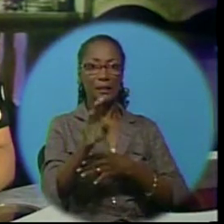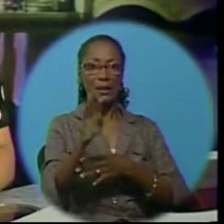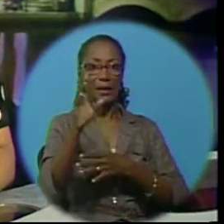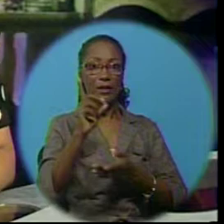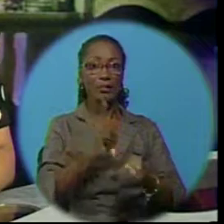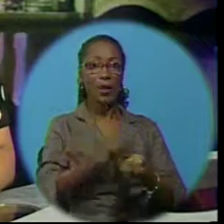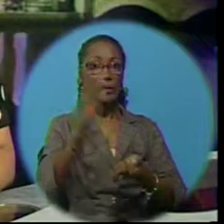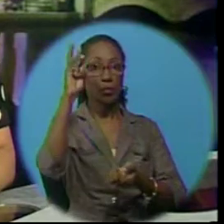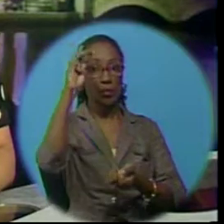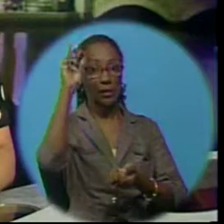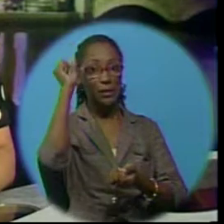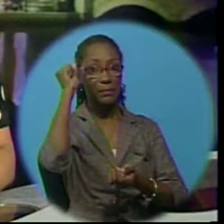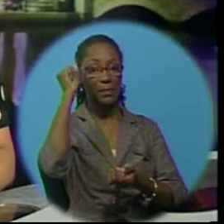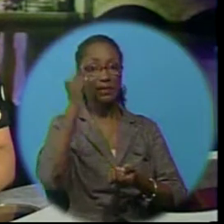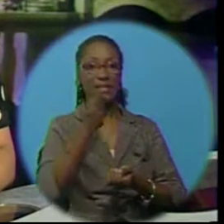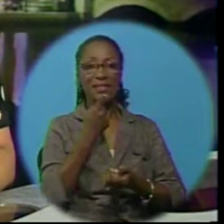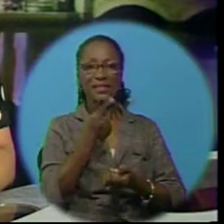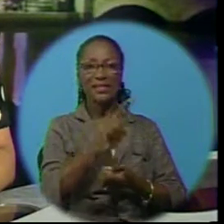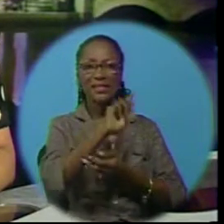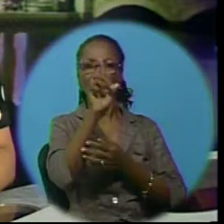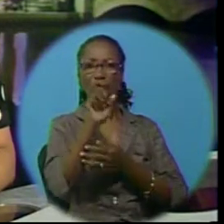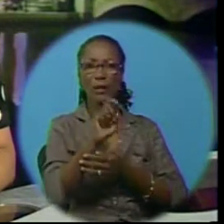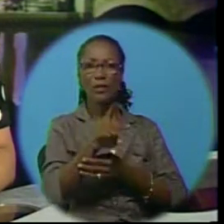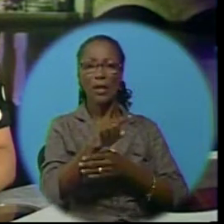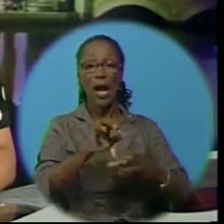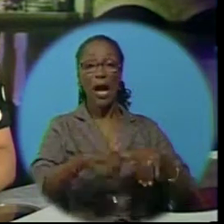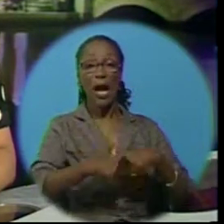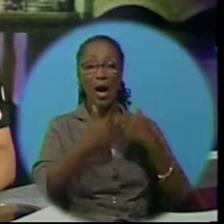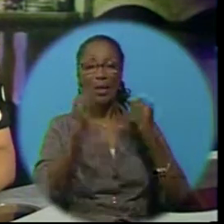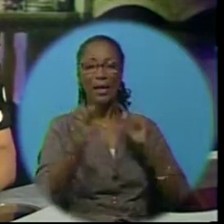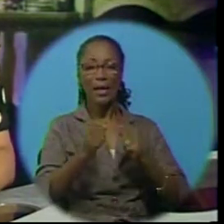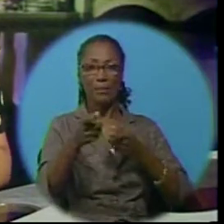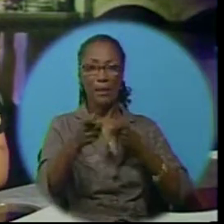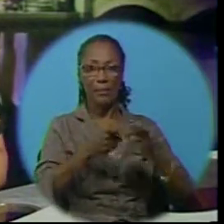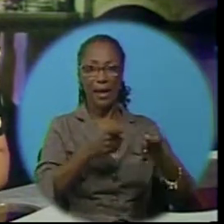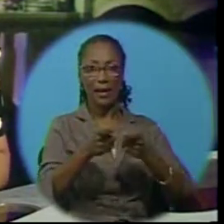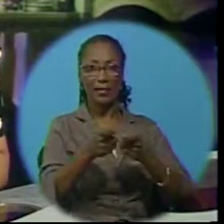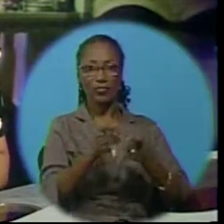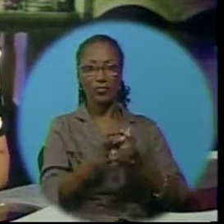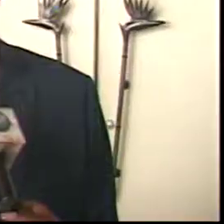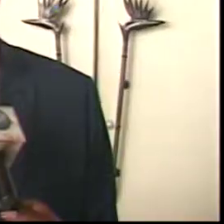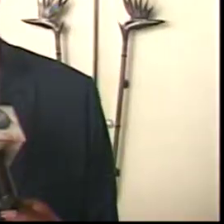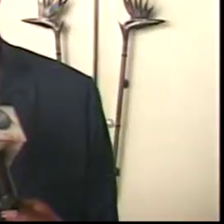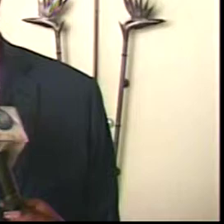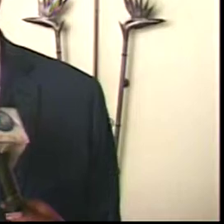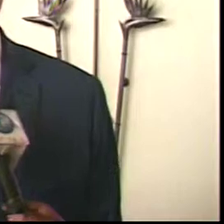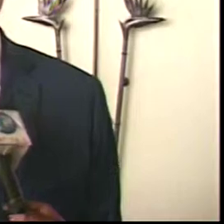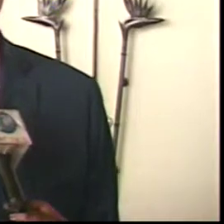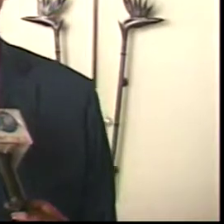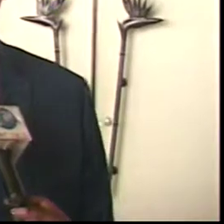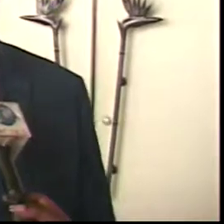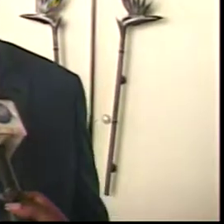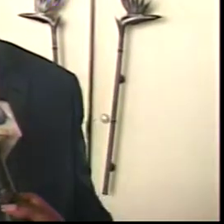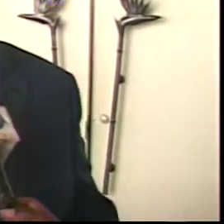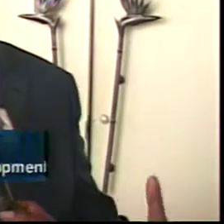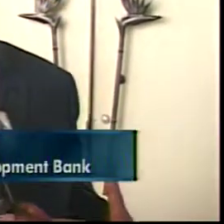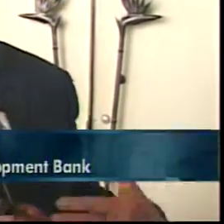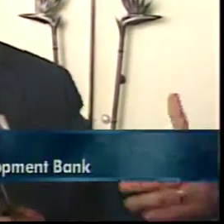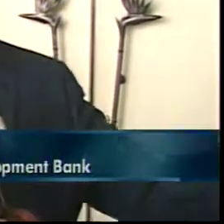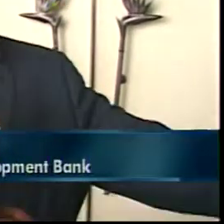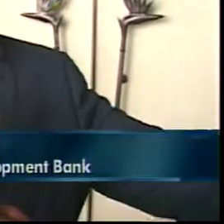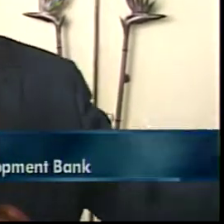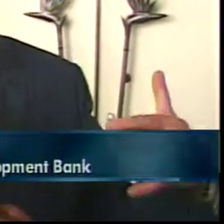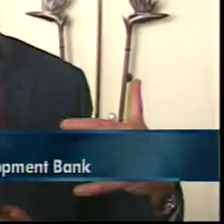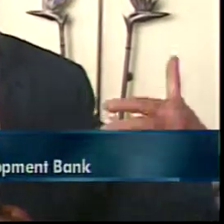says the question that has to be asked is how that debt can be managed. You're looking at tenor, that is